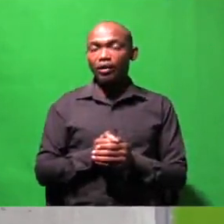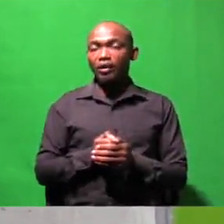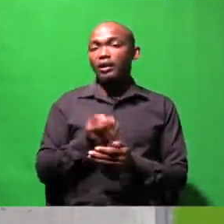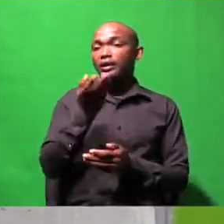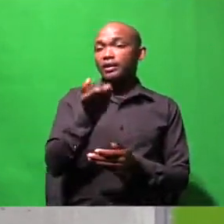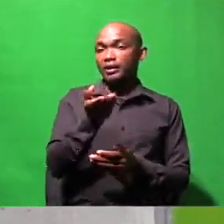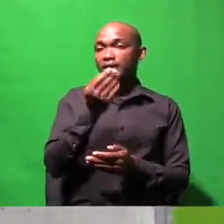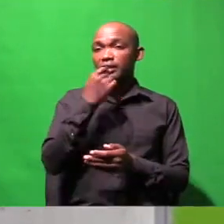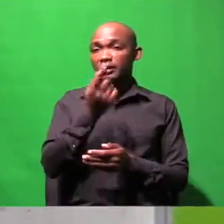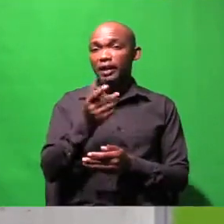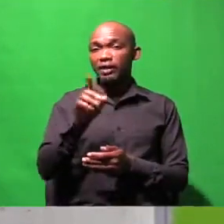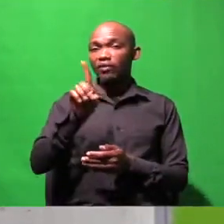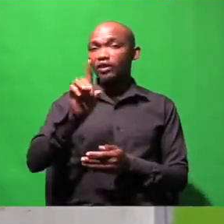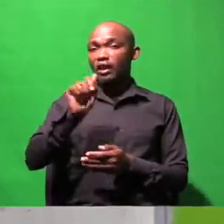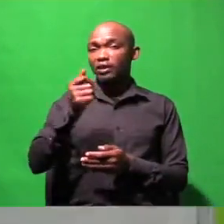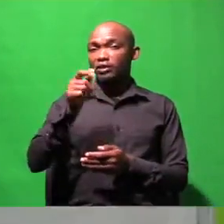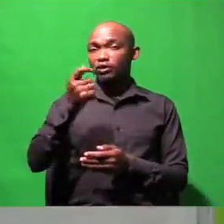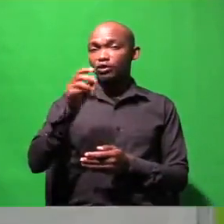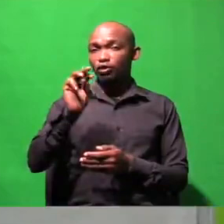But in case of same